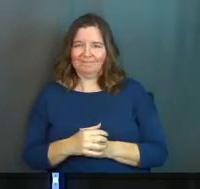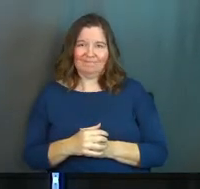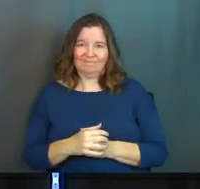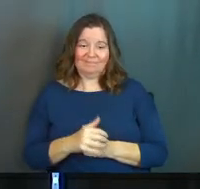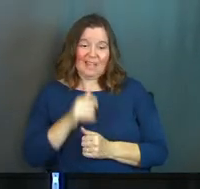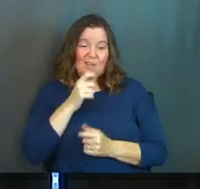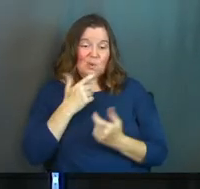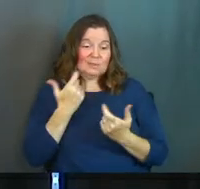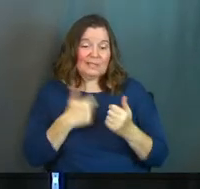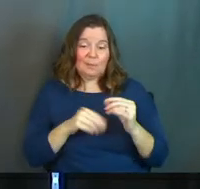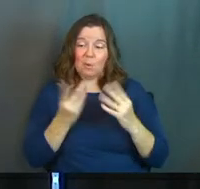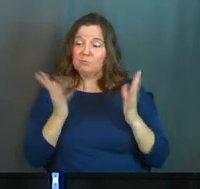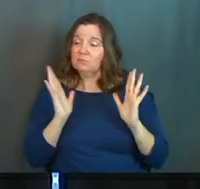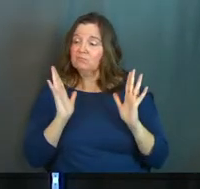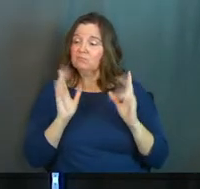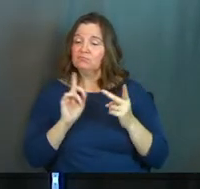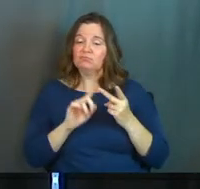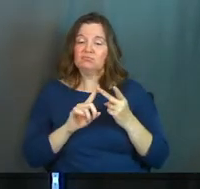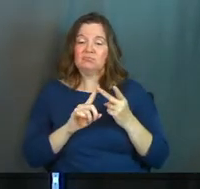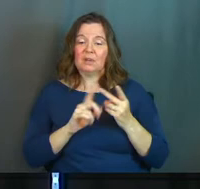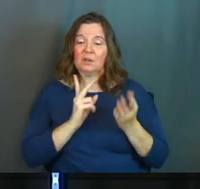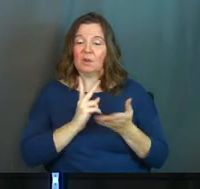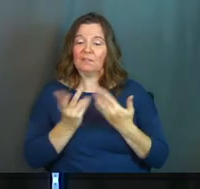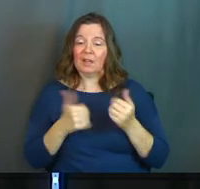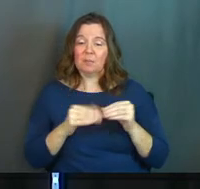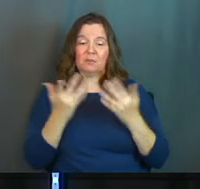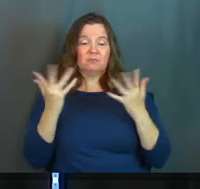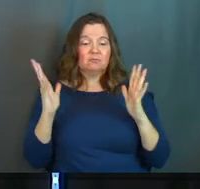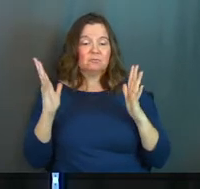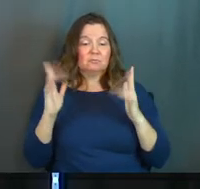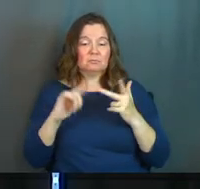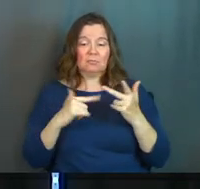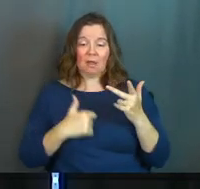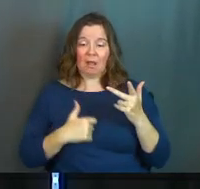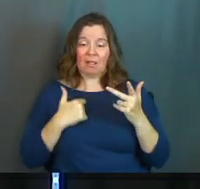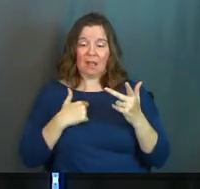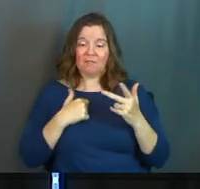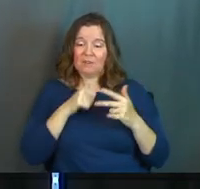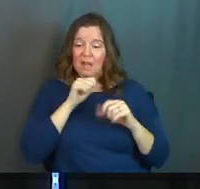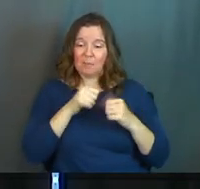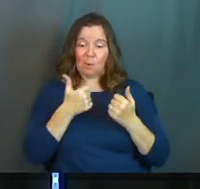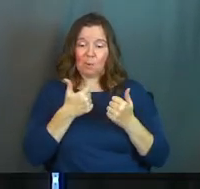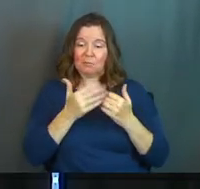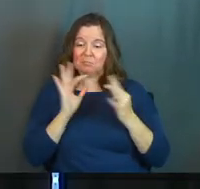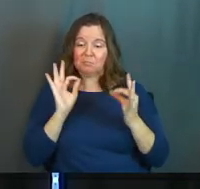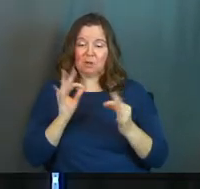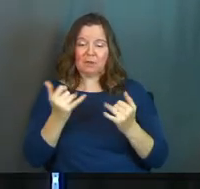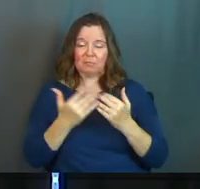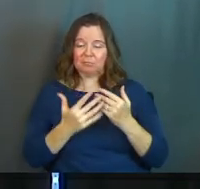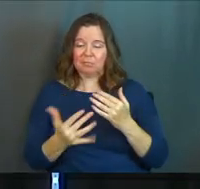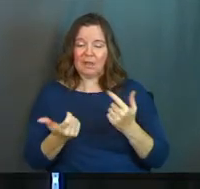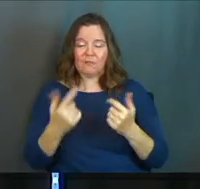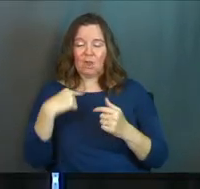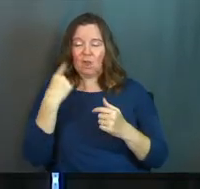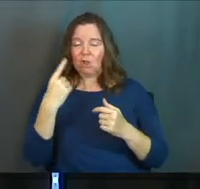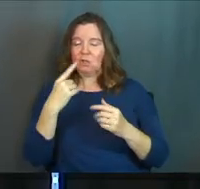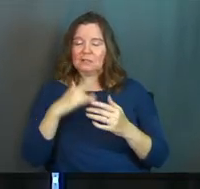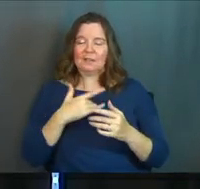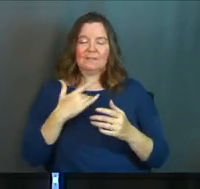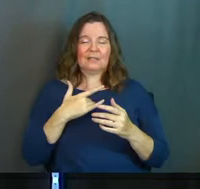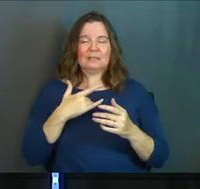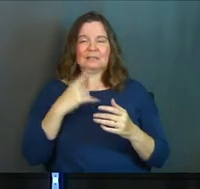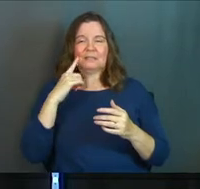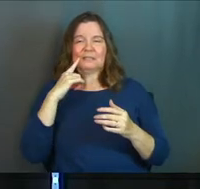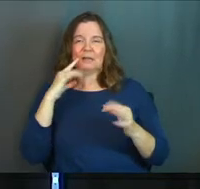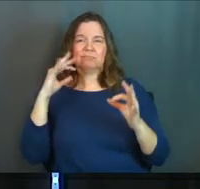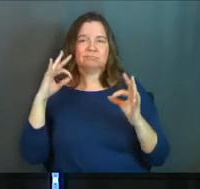I don't sin anymore. I don't fail anymore. My life isn't broken anymore. Everything looks and feels